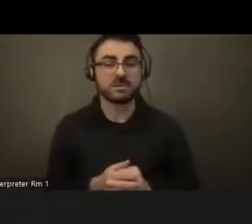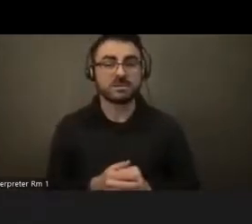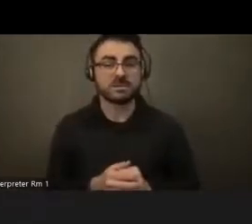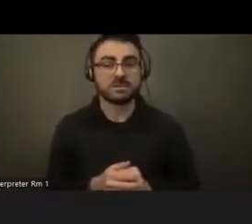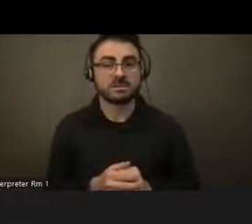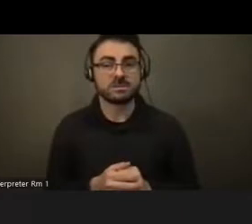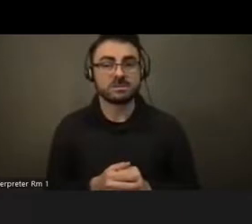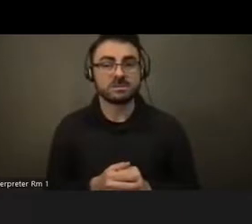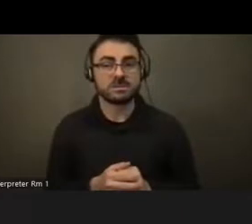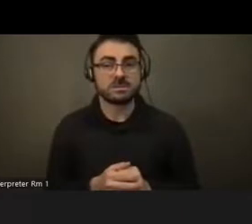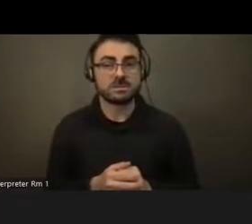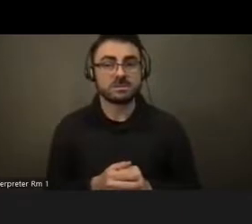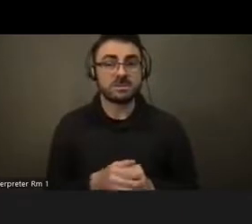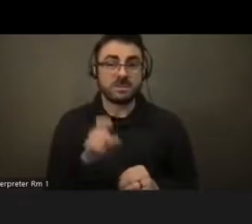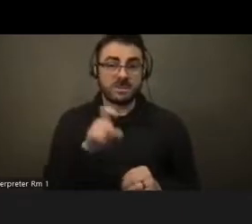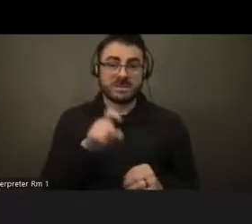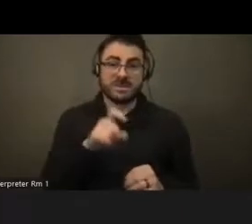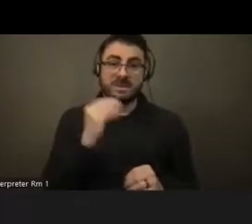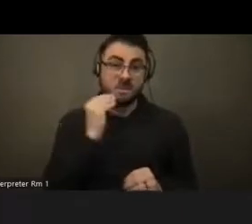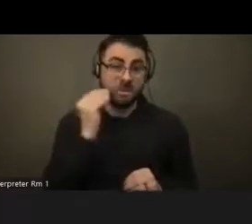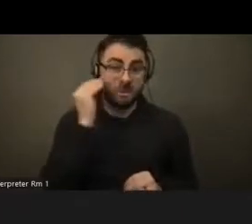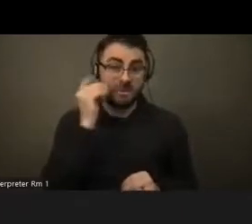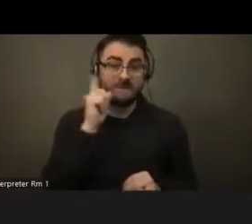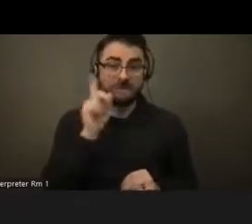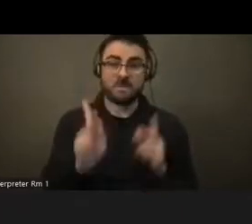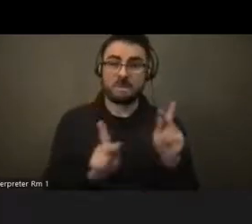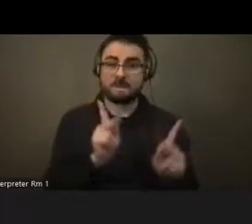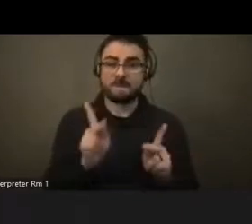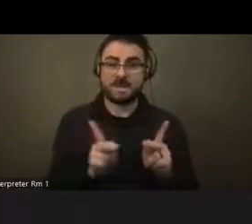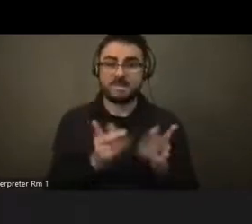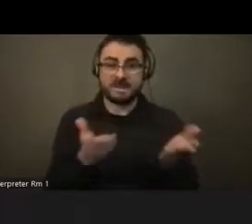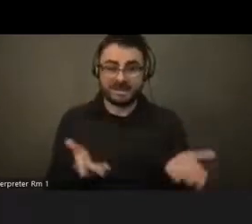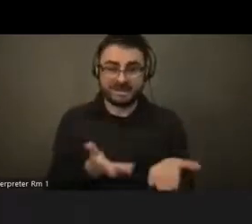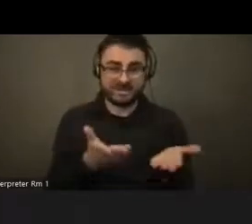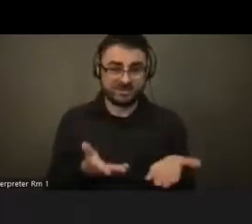need now for the people who already are trying to reside here